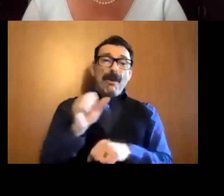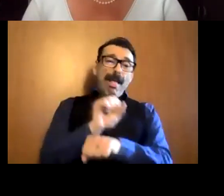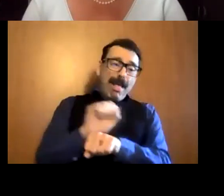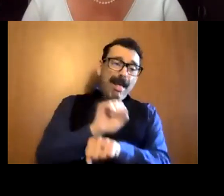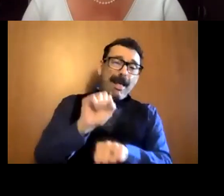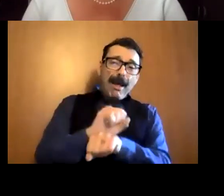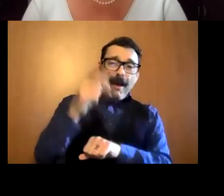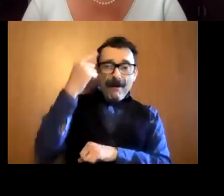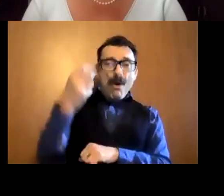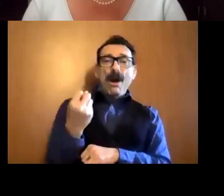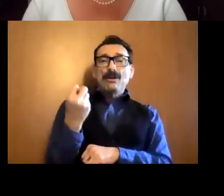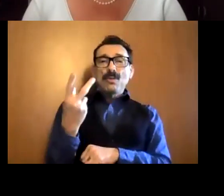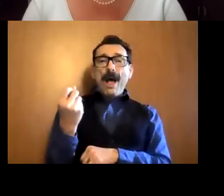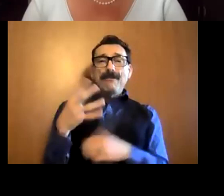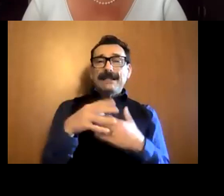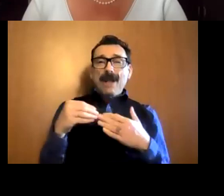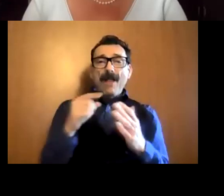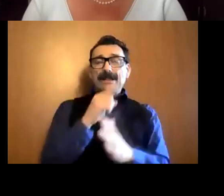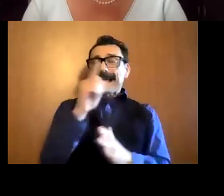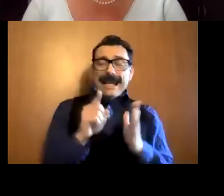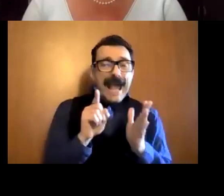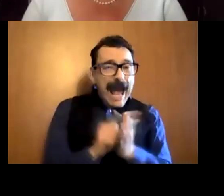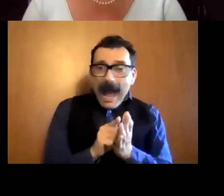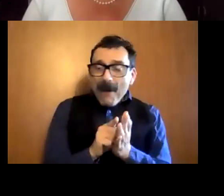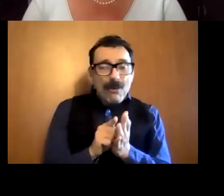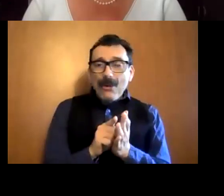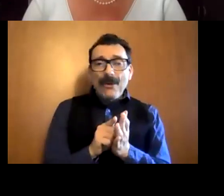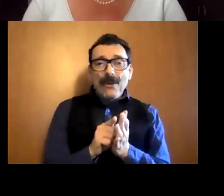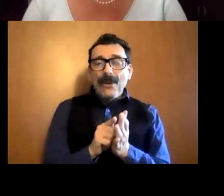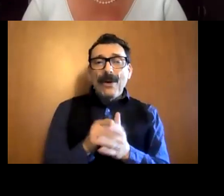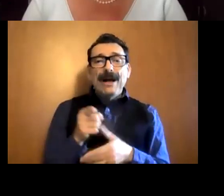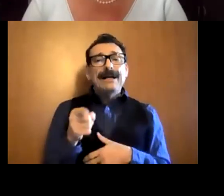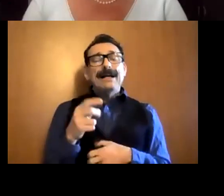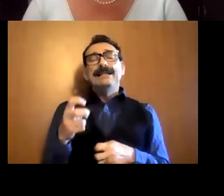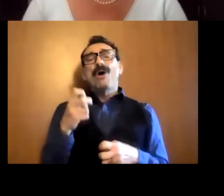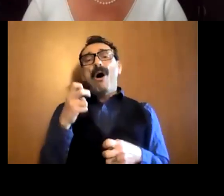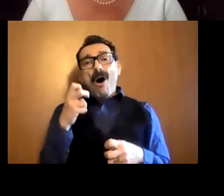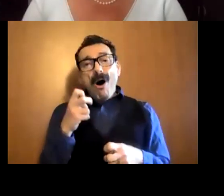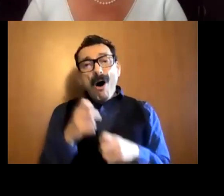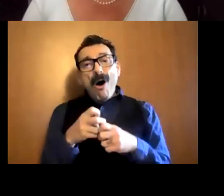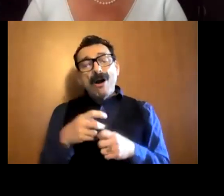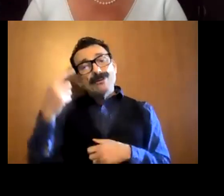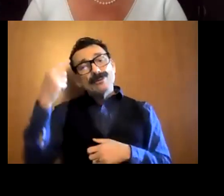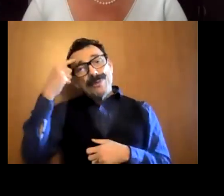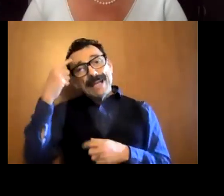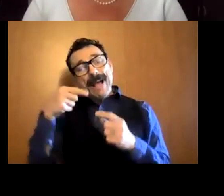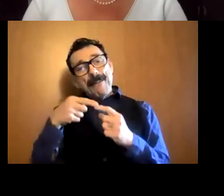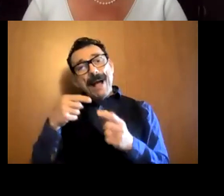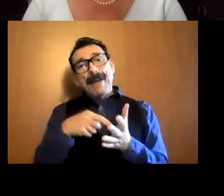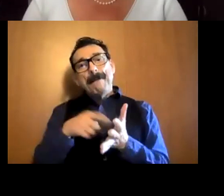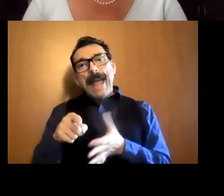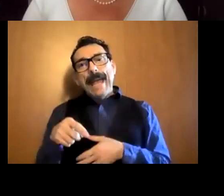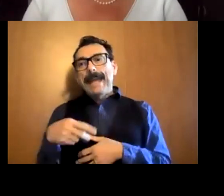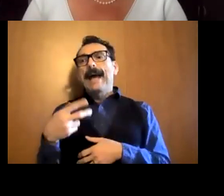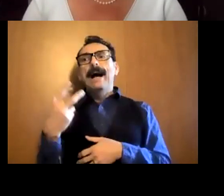it's horrible, but if you make $12 an hour, it's hard to even think about paying $12 for a salad when